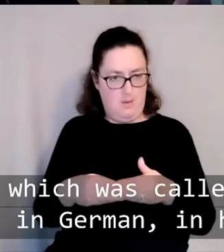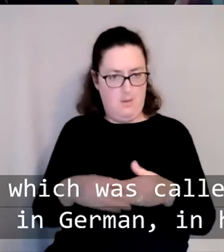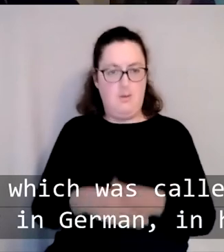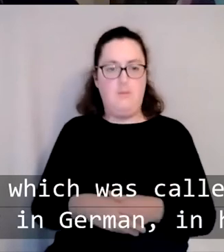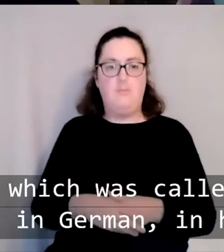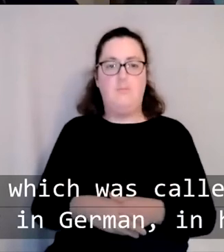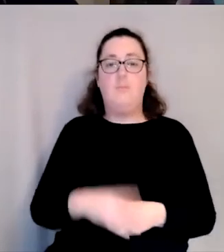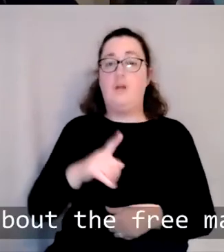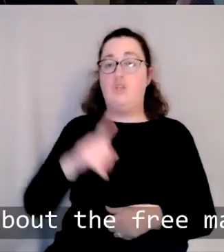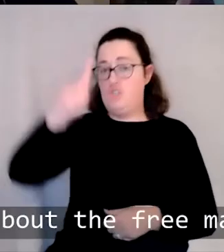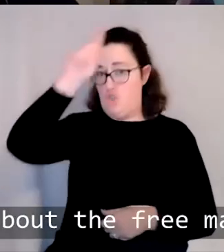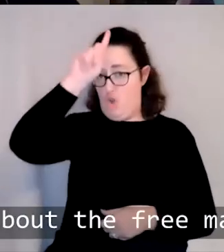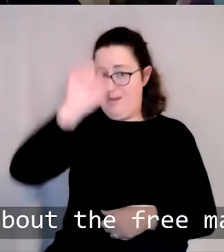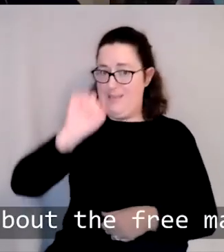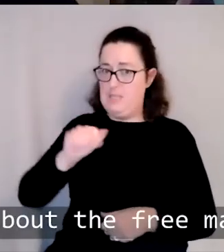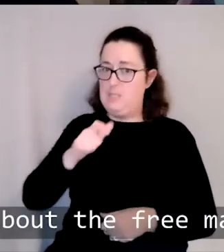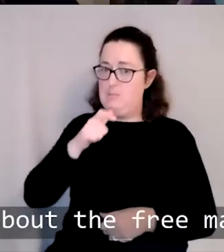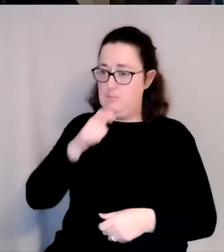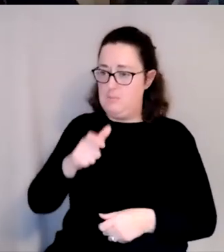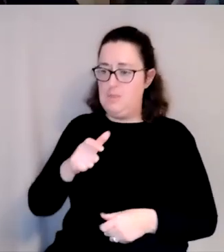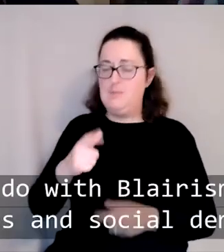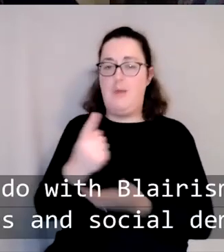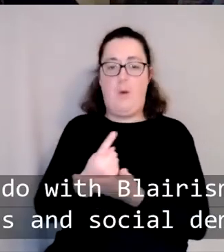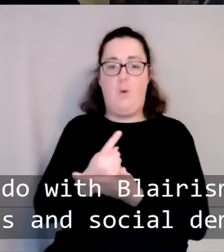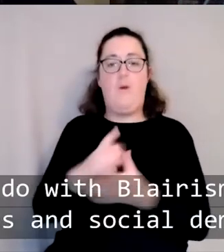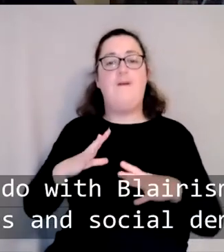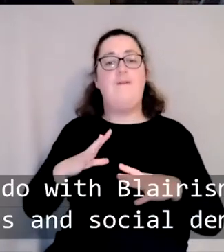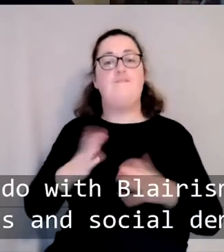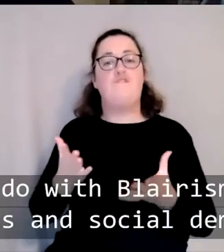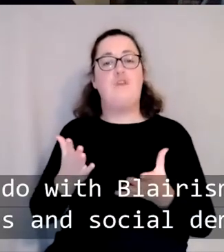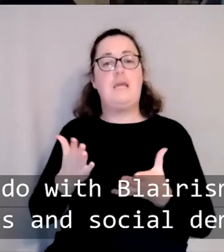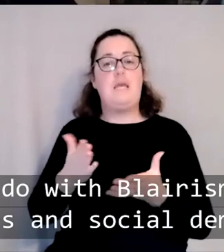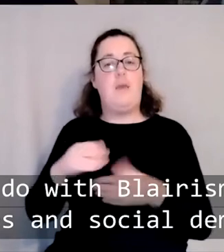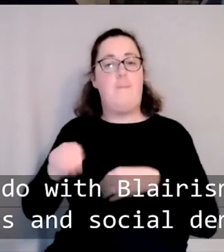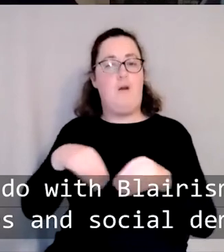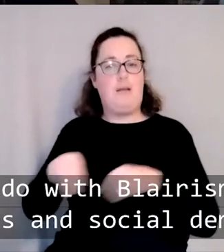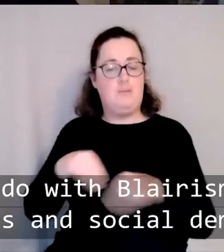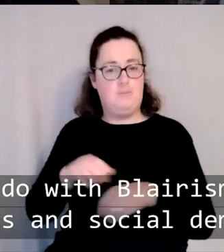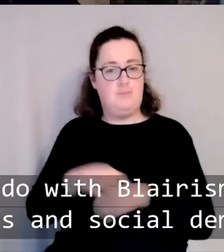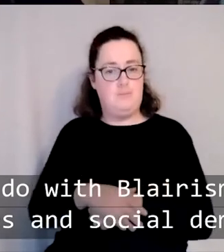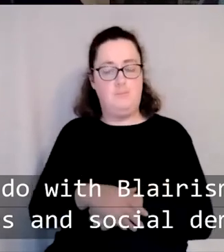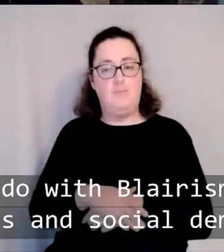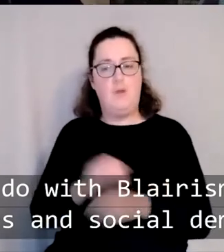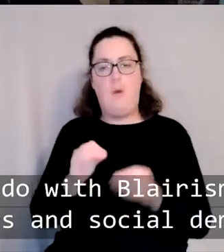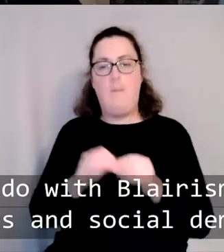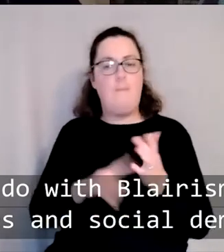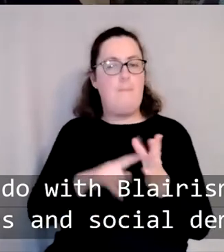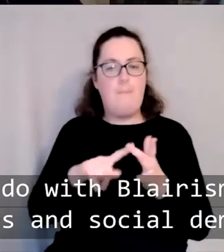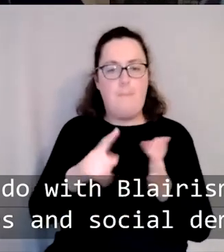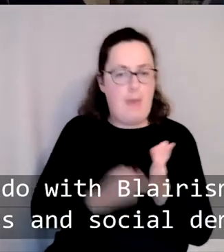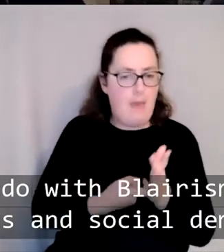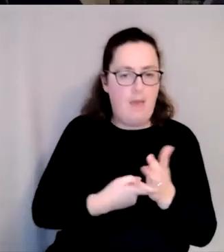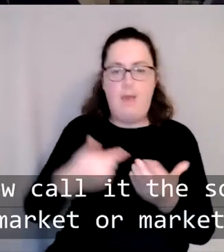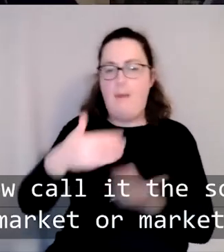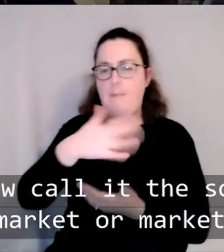and in his terms, this is about the free market. Nothing to do with Blairism and mixed economies and